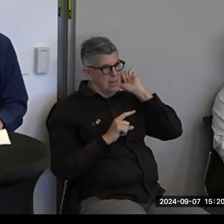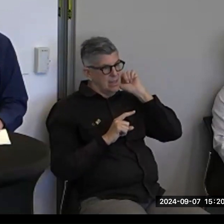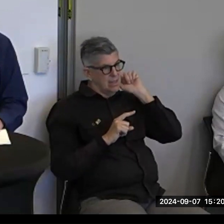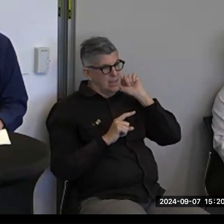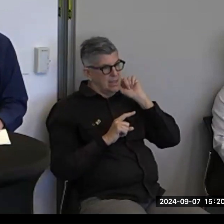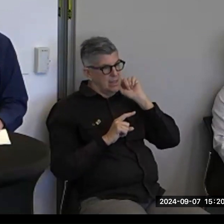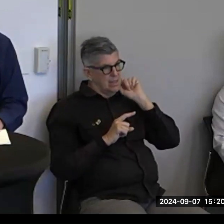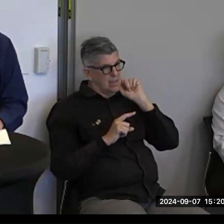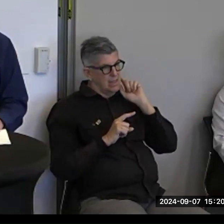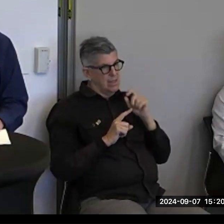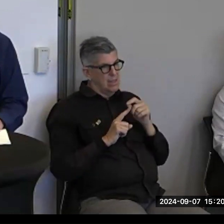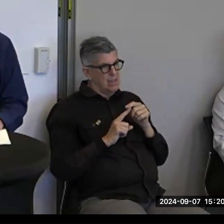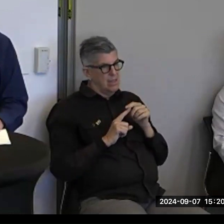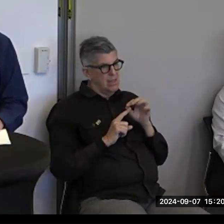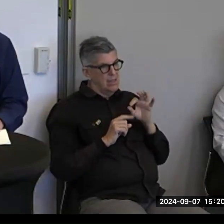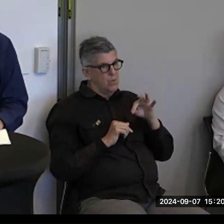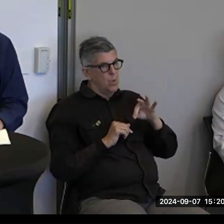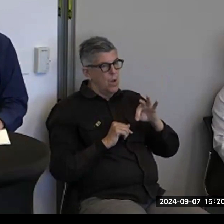cross on the